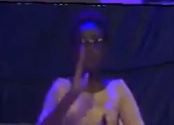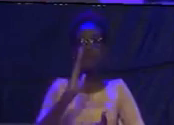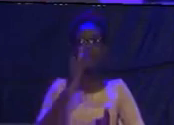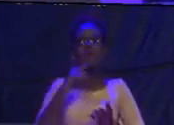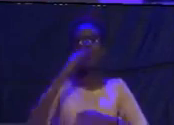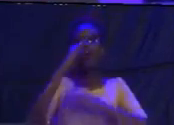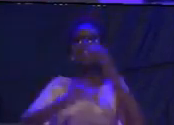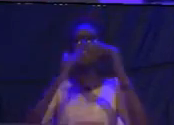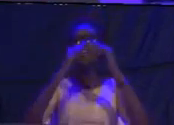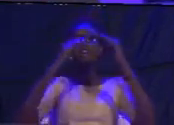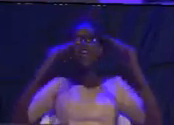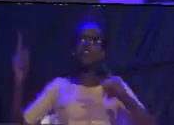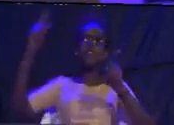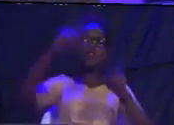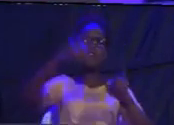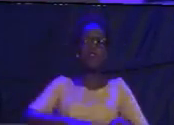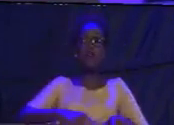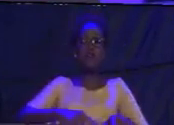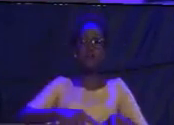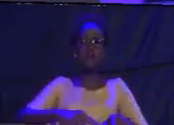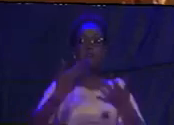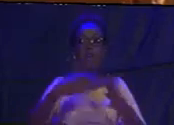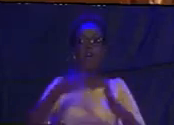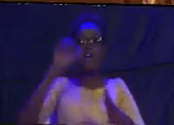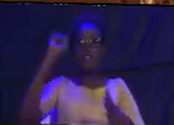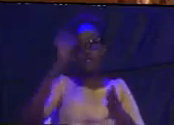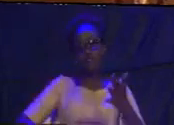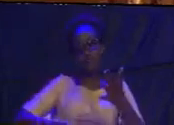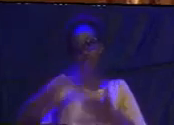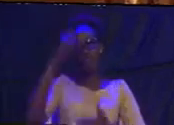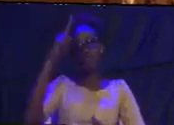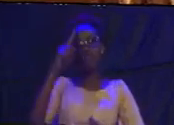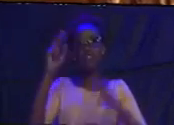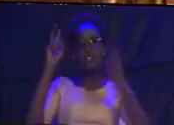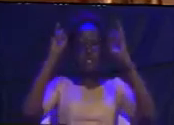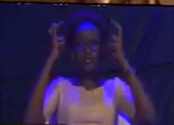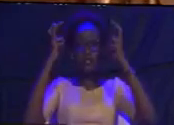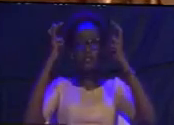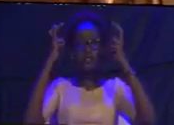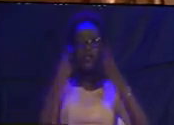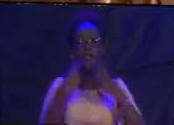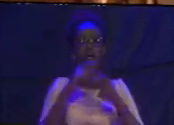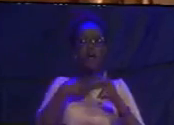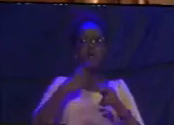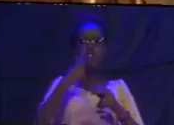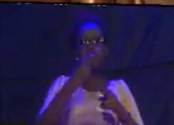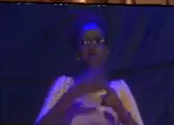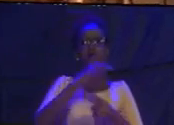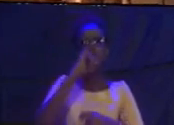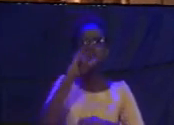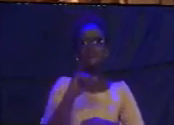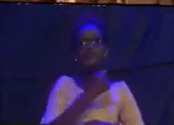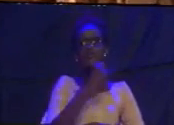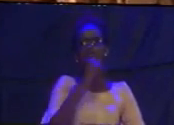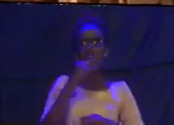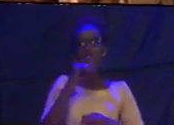was flowing, and heaven came down, and overcame Satan. The Joshua I'm